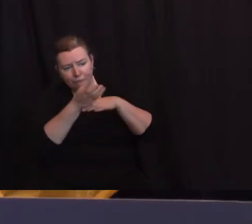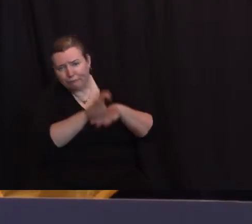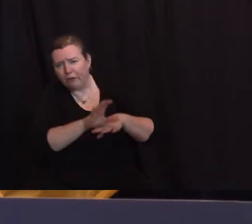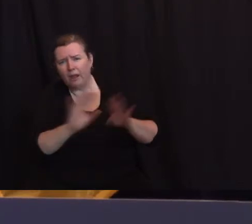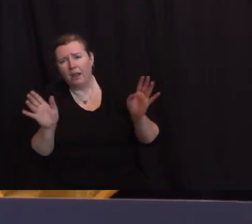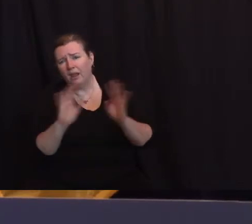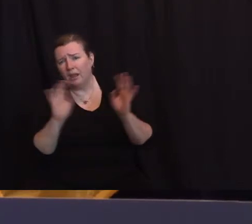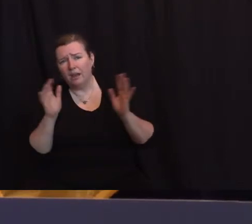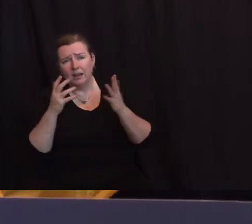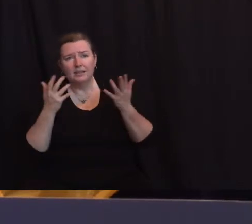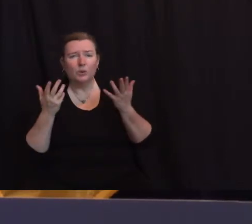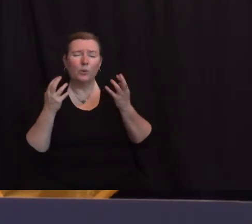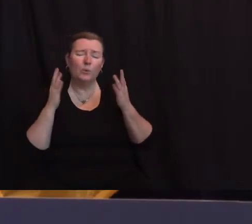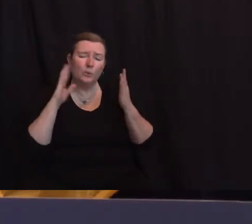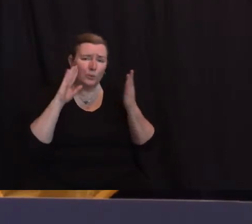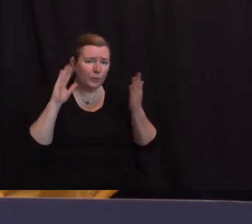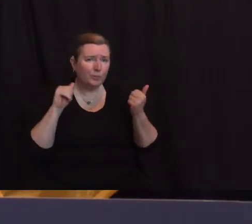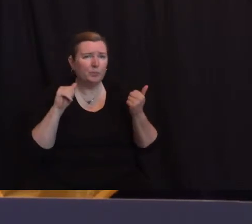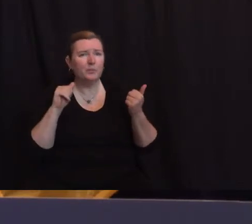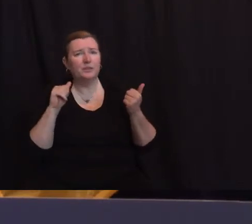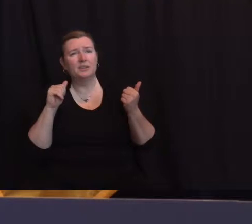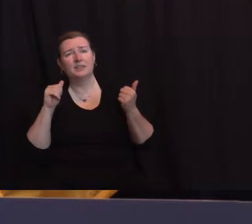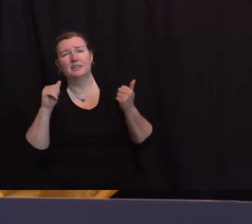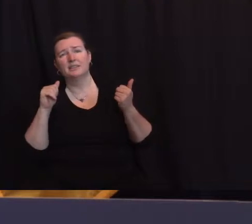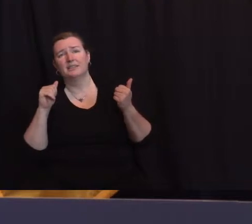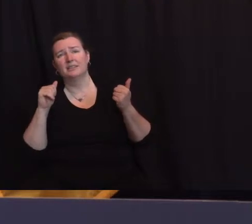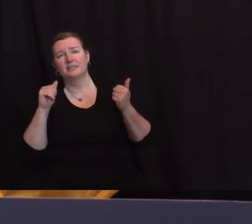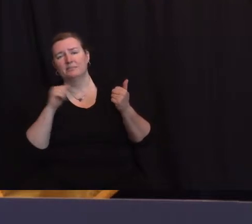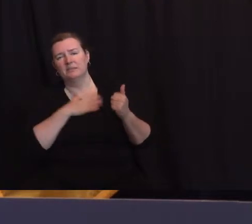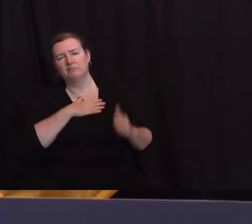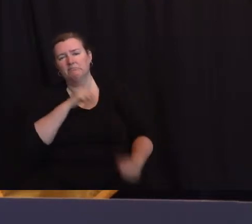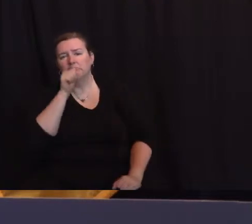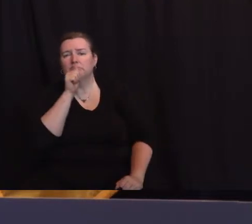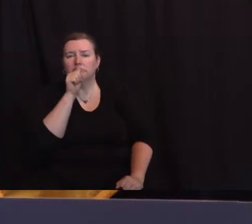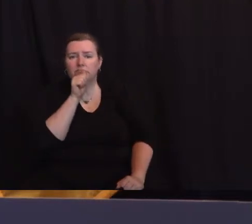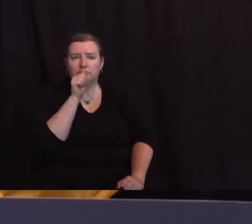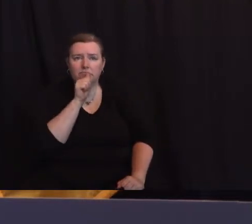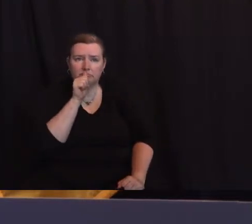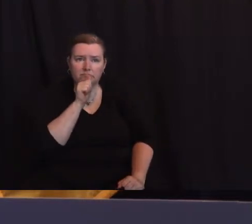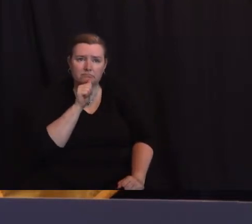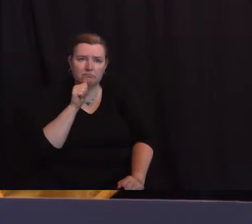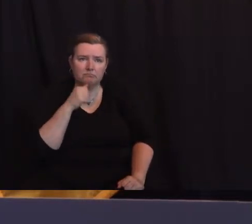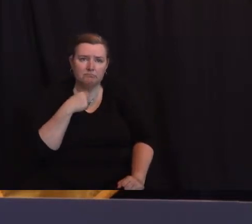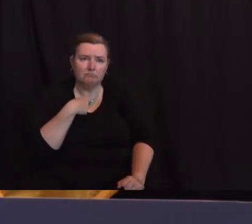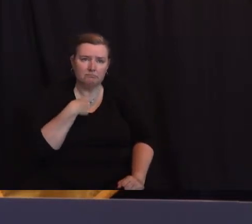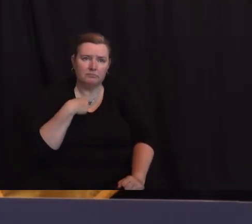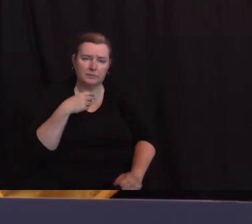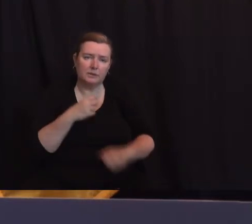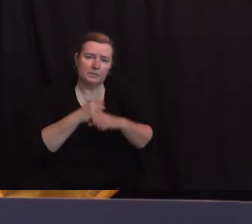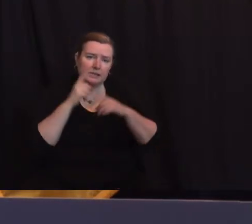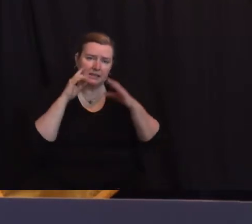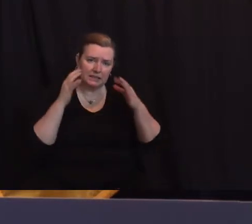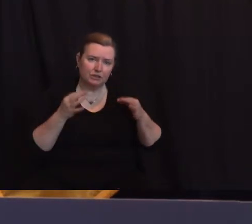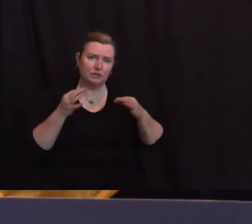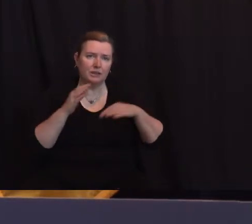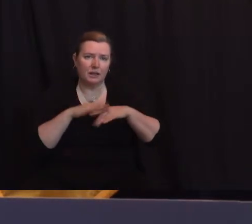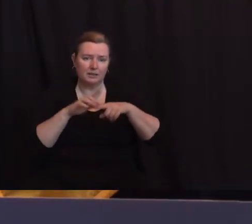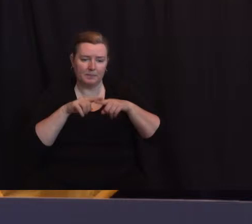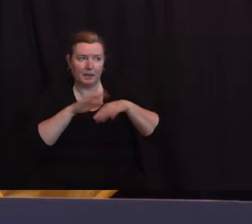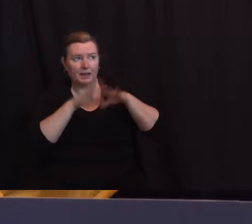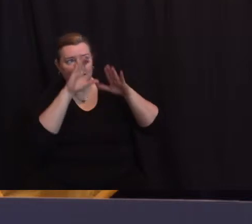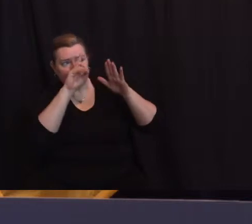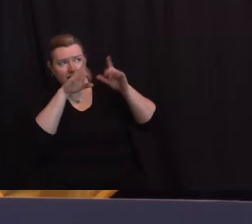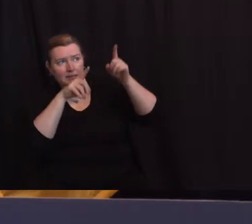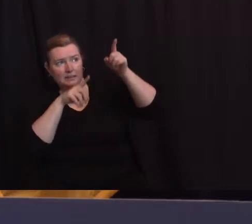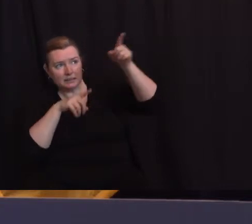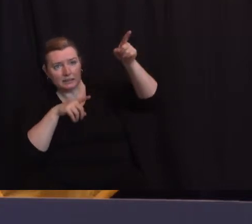that folks that together have some patience, that we continue to make these decisions based on CDC guidance, the